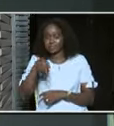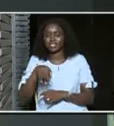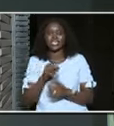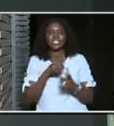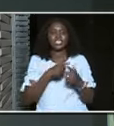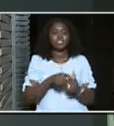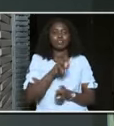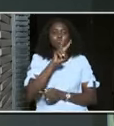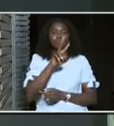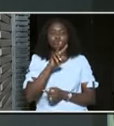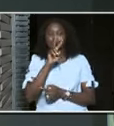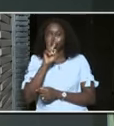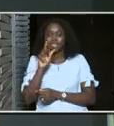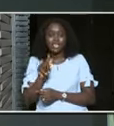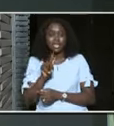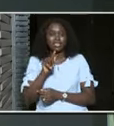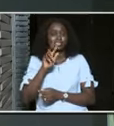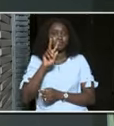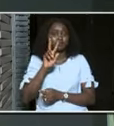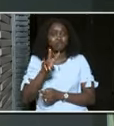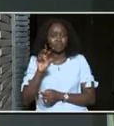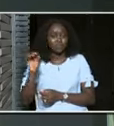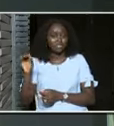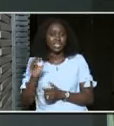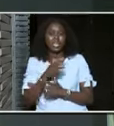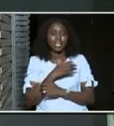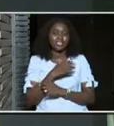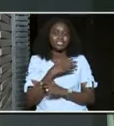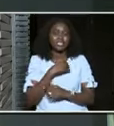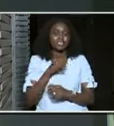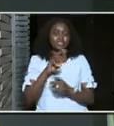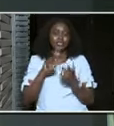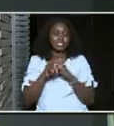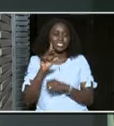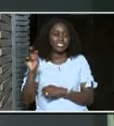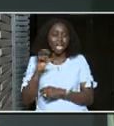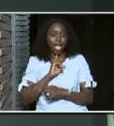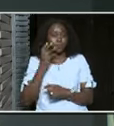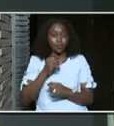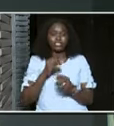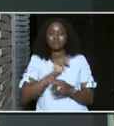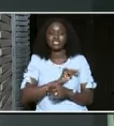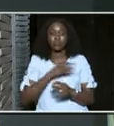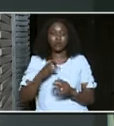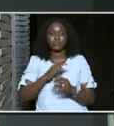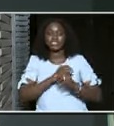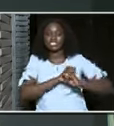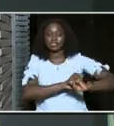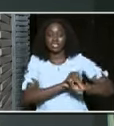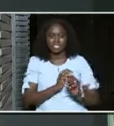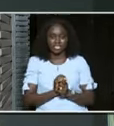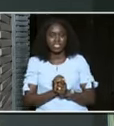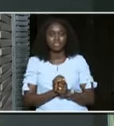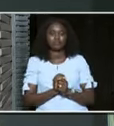2003 to 2007, I was Minister of Defense, of course, advisor to President on Darfur